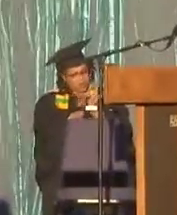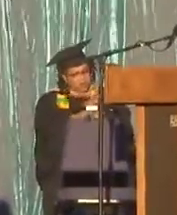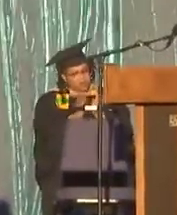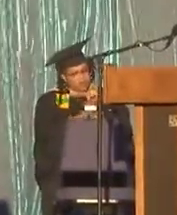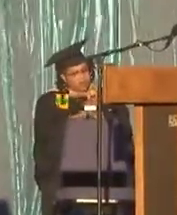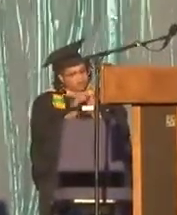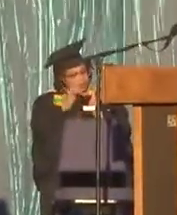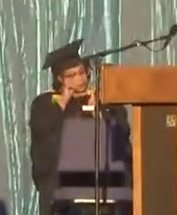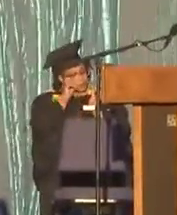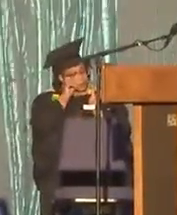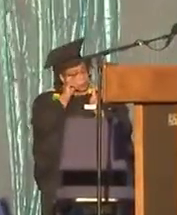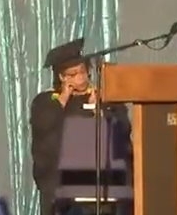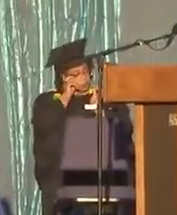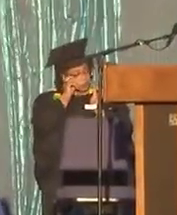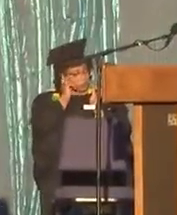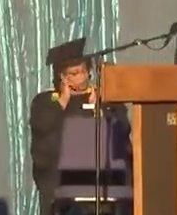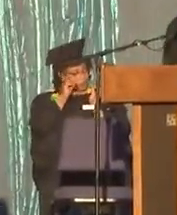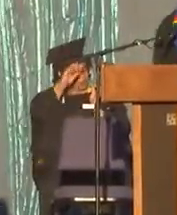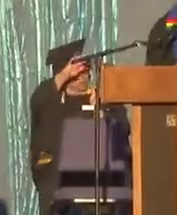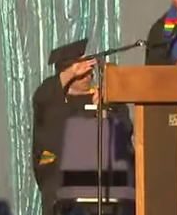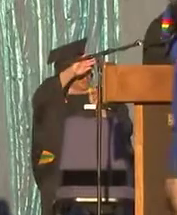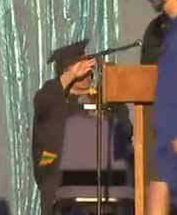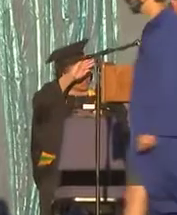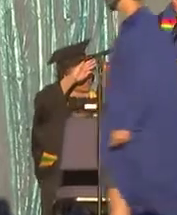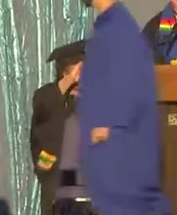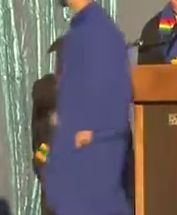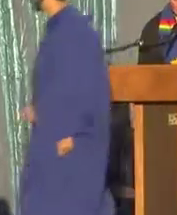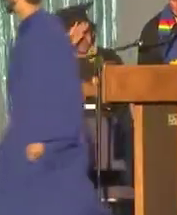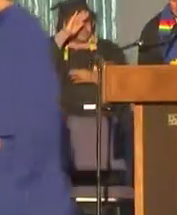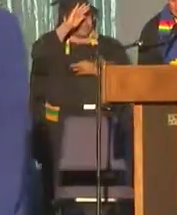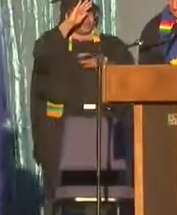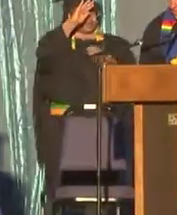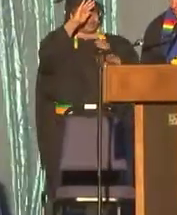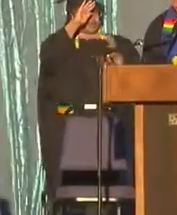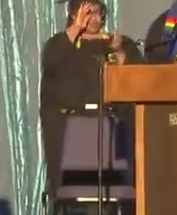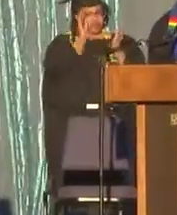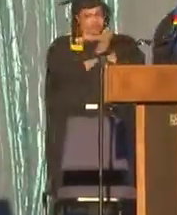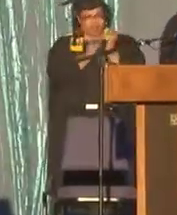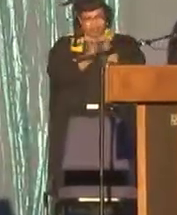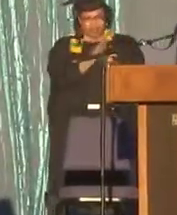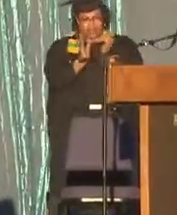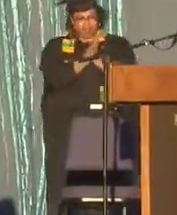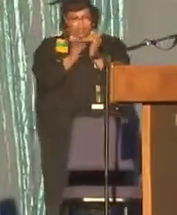Help me with your last name. Thank you. Vladimir Atanasoff.